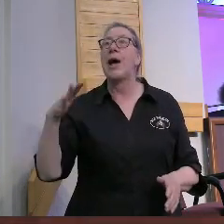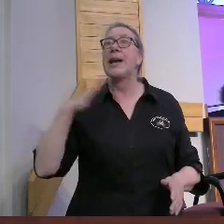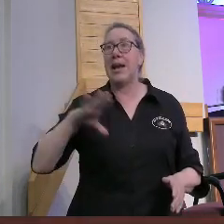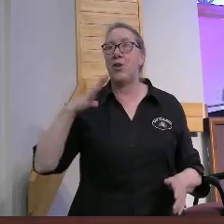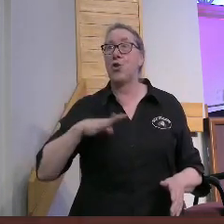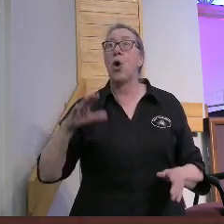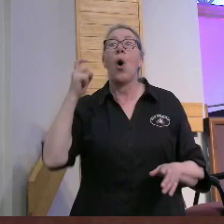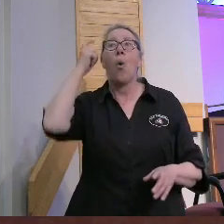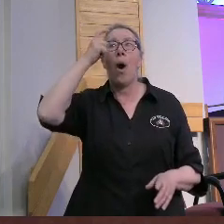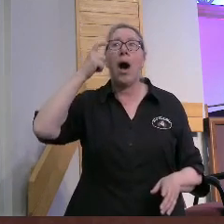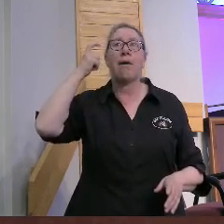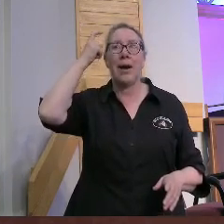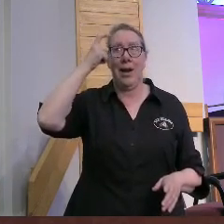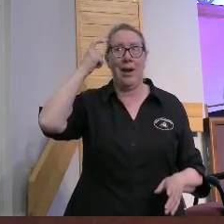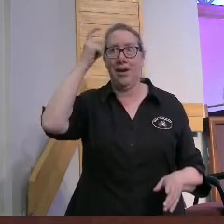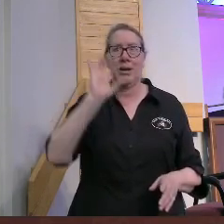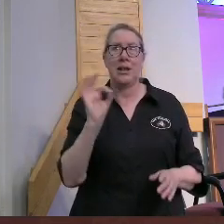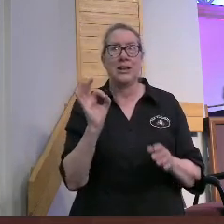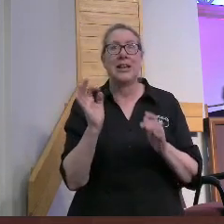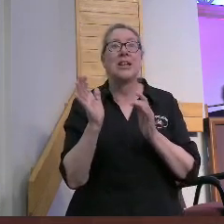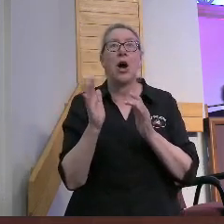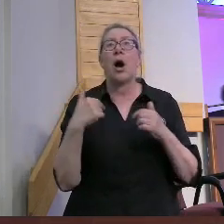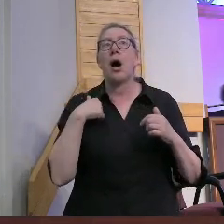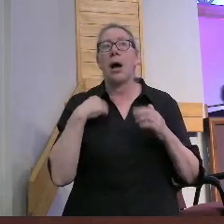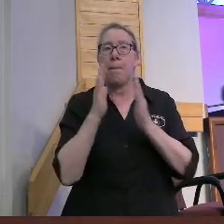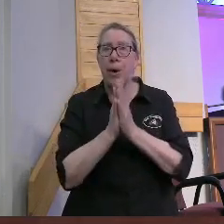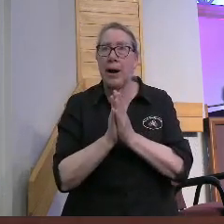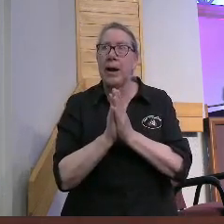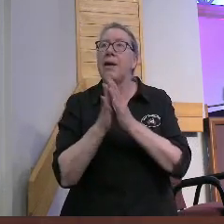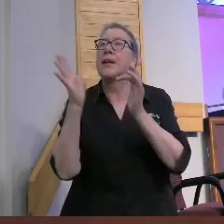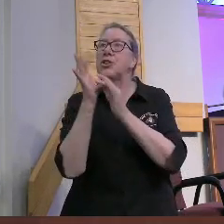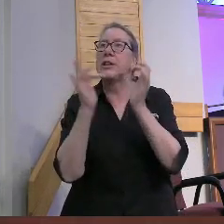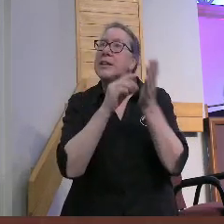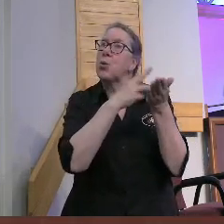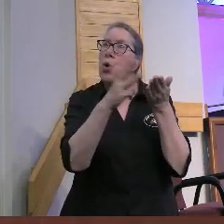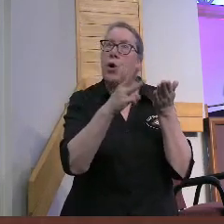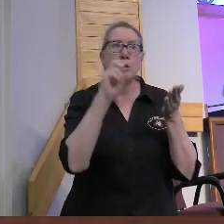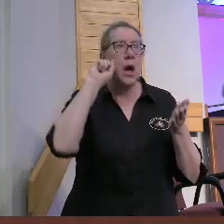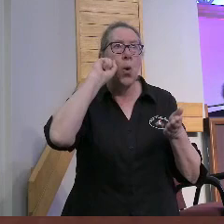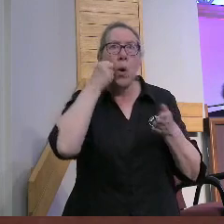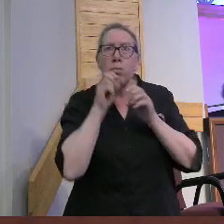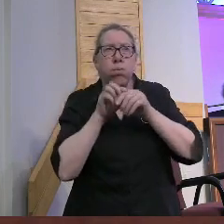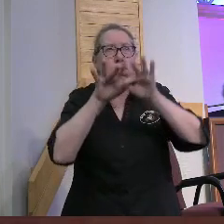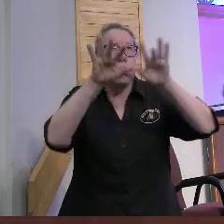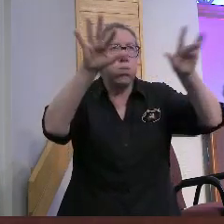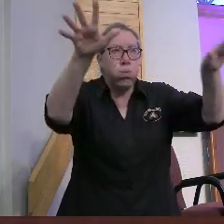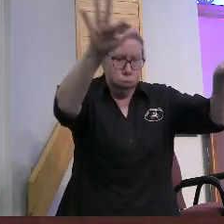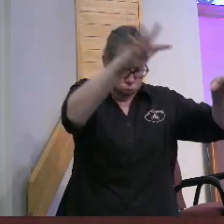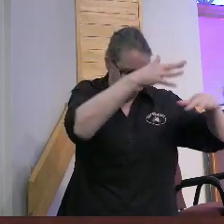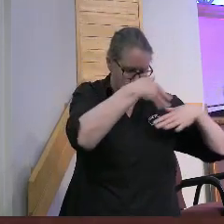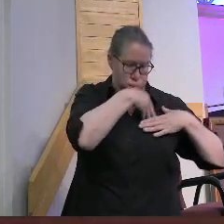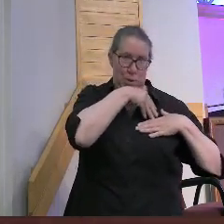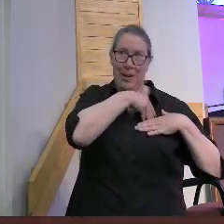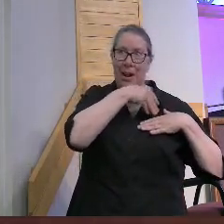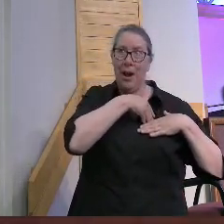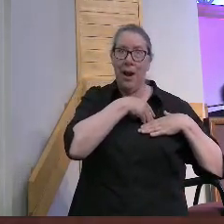that this word, the words of Jesus, will sink into your heart today and you will leave changed from this place today with the burden